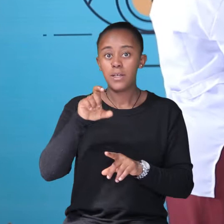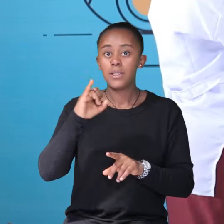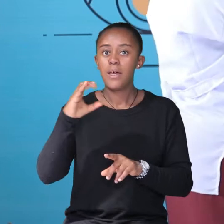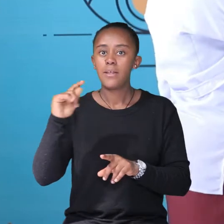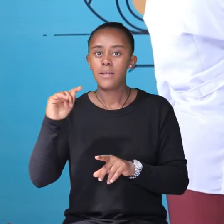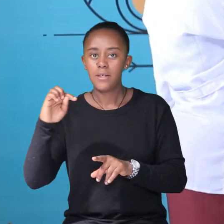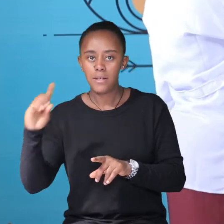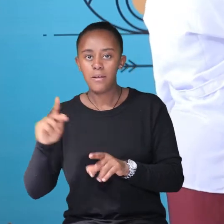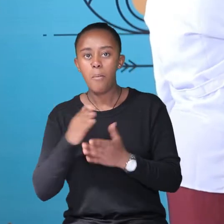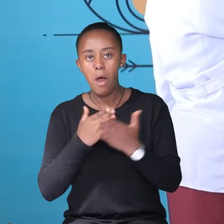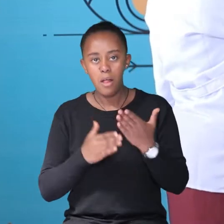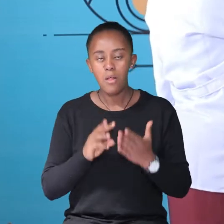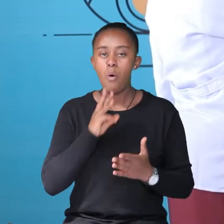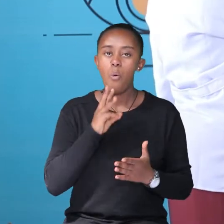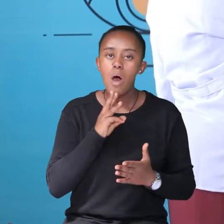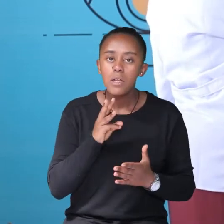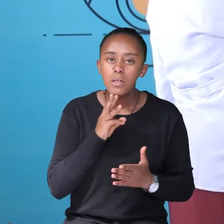will happen? Water